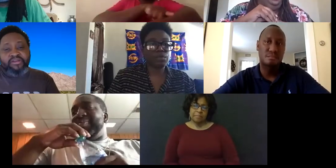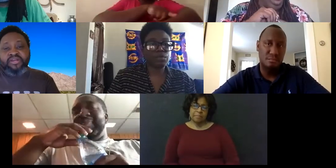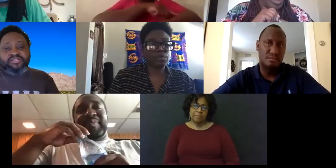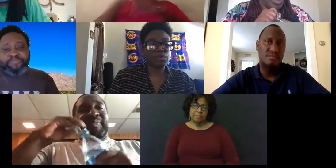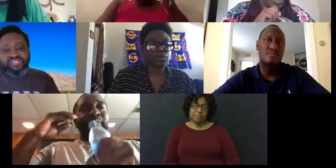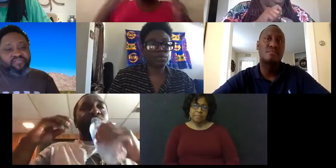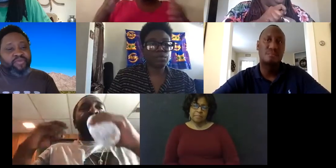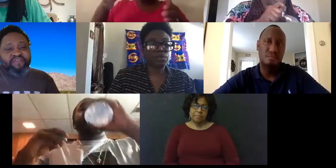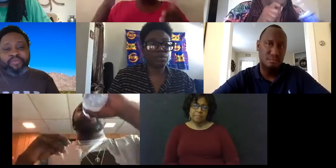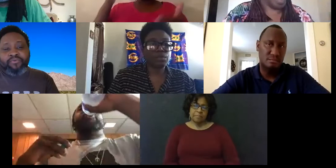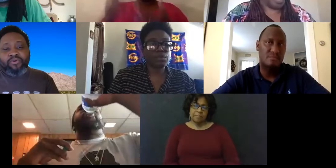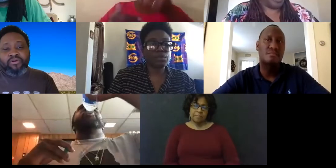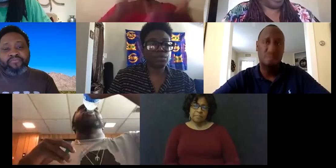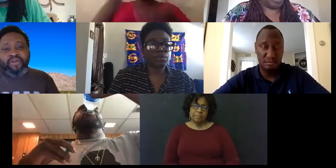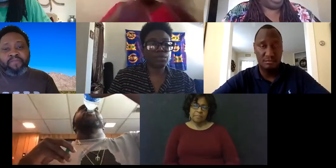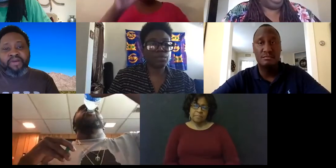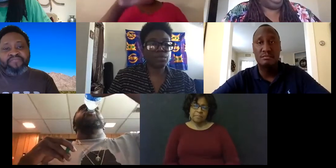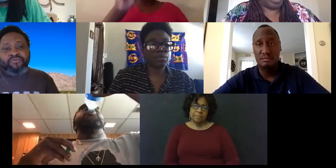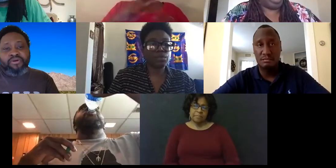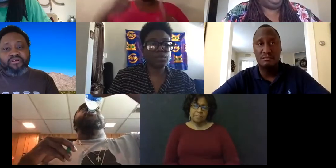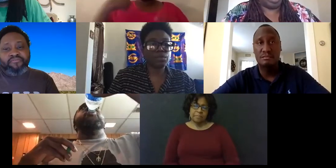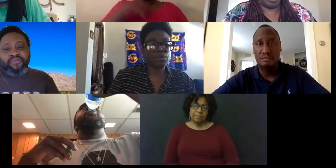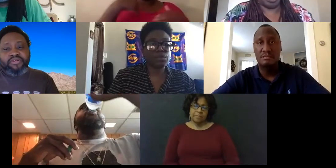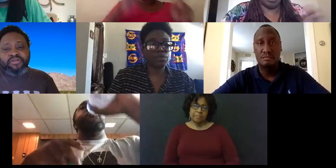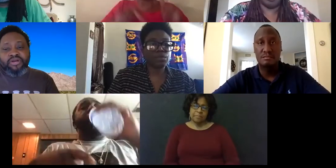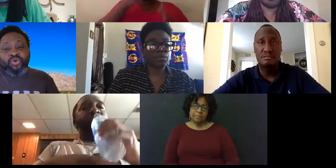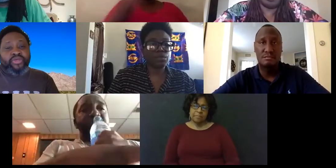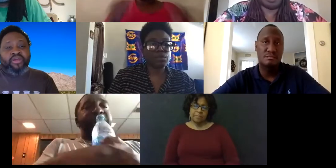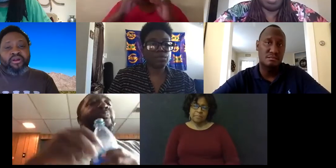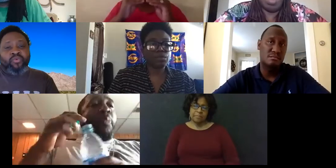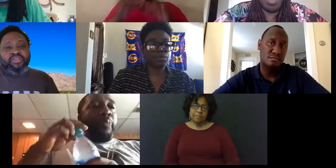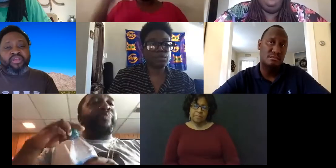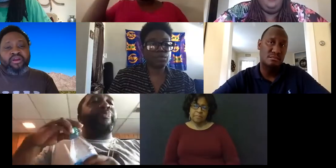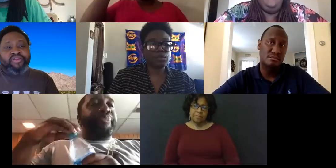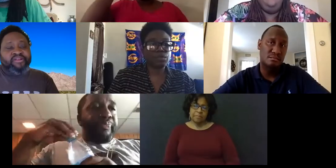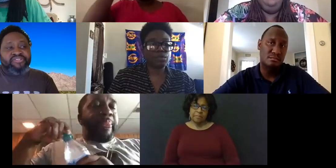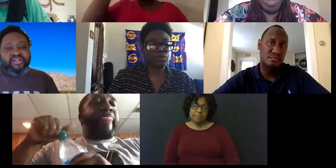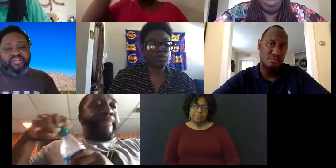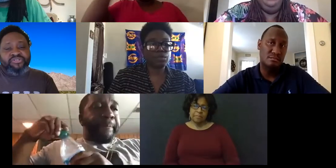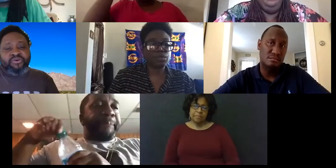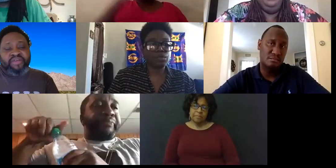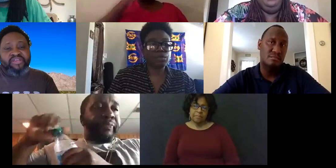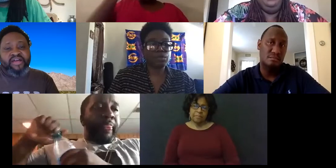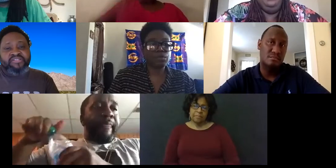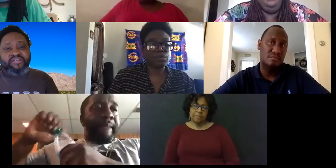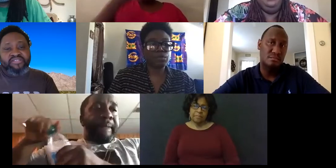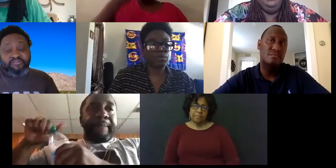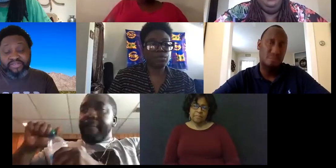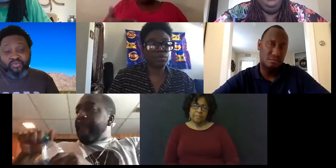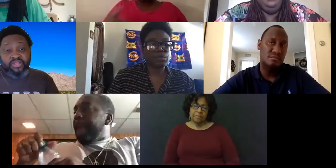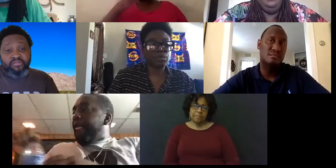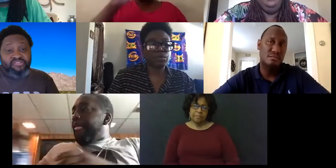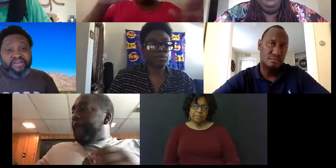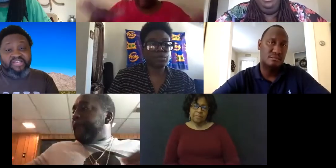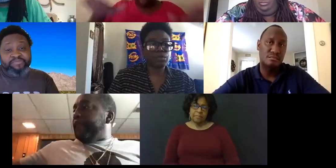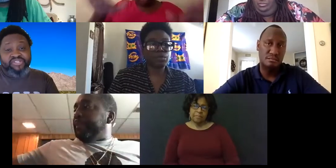better, especially if we have people who are very mindful of who they are and what they are and understanding that you don't have to kowtow to be